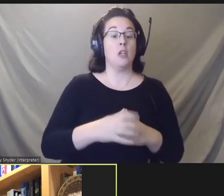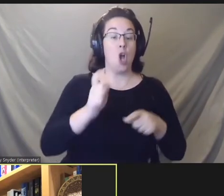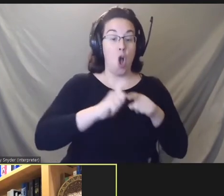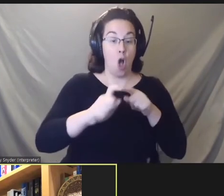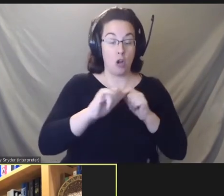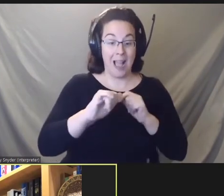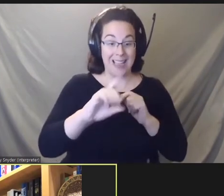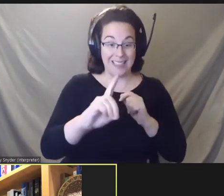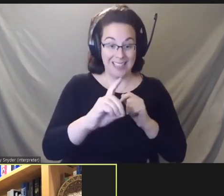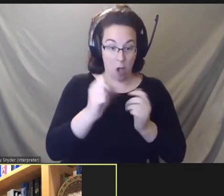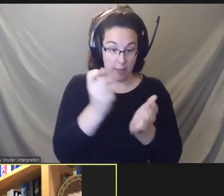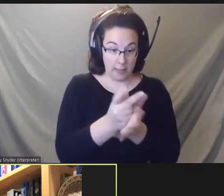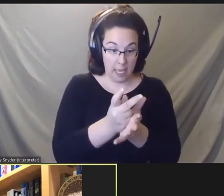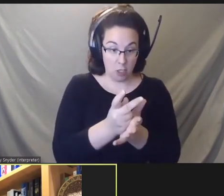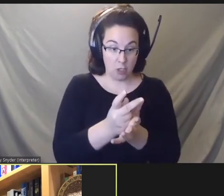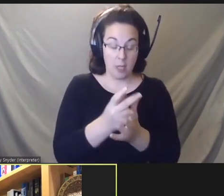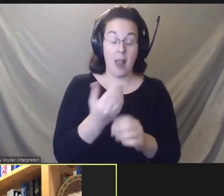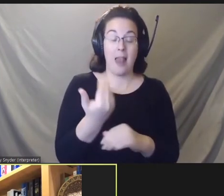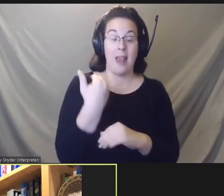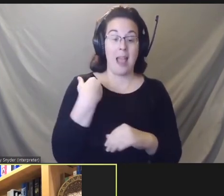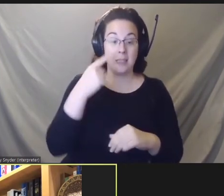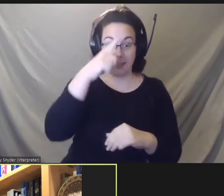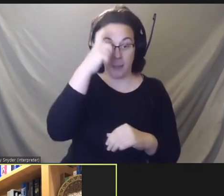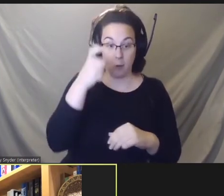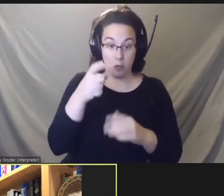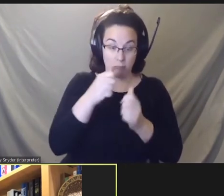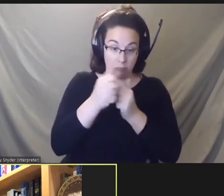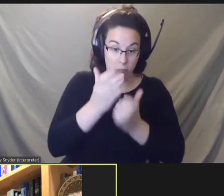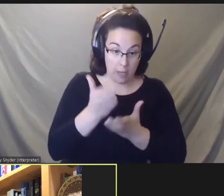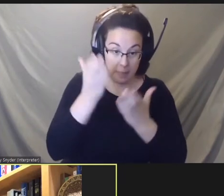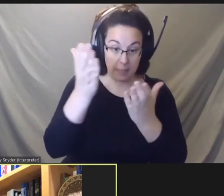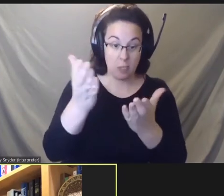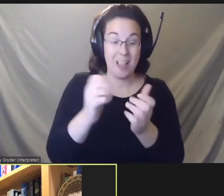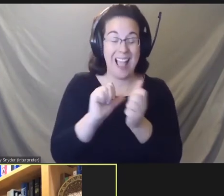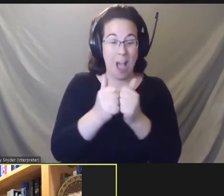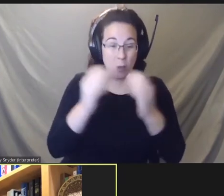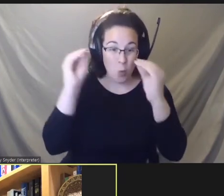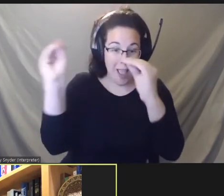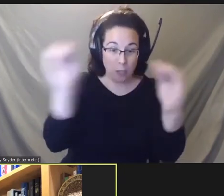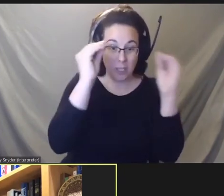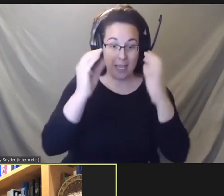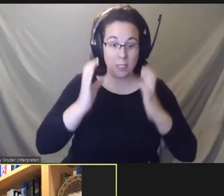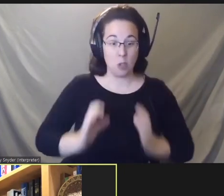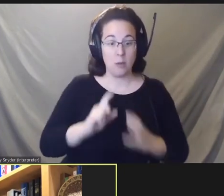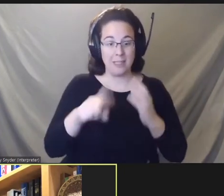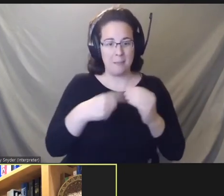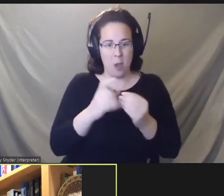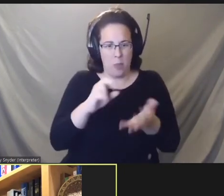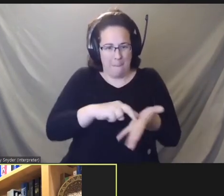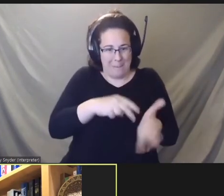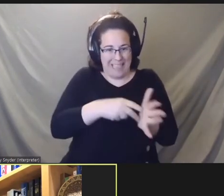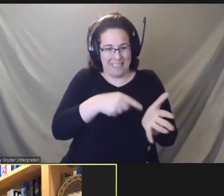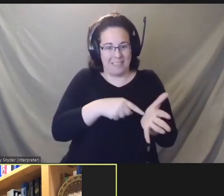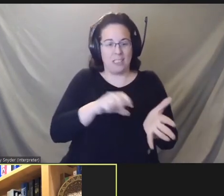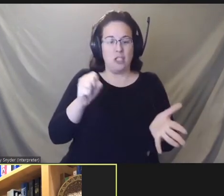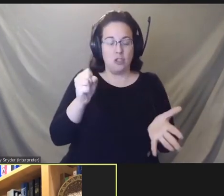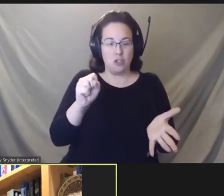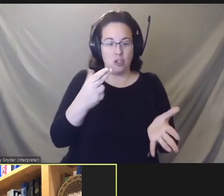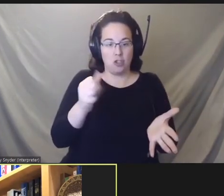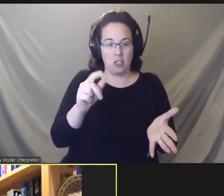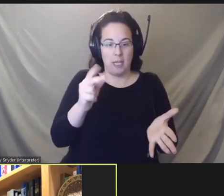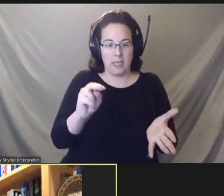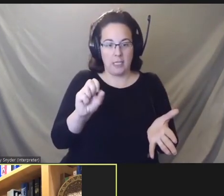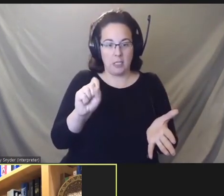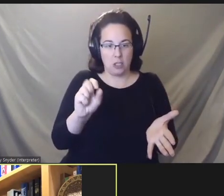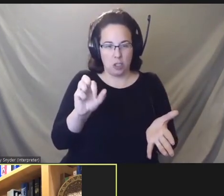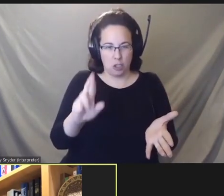Last December, you adopted a recommendation regarding how best to educate consumers about the meaning of the Shake and Stir caller ID